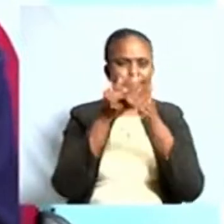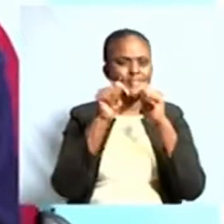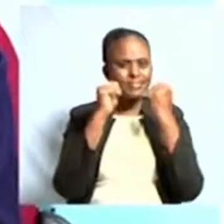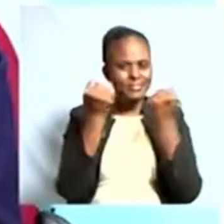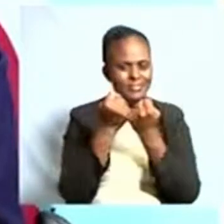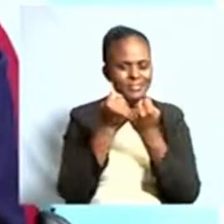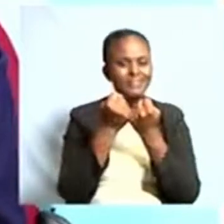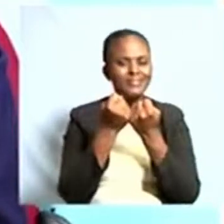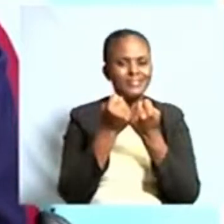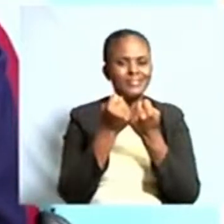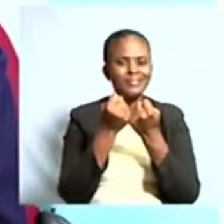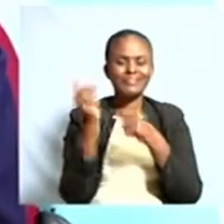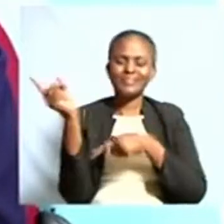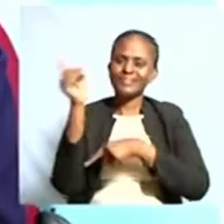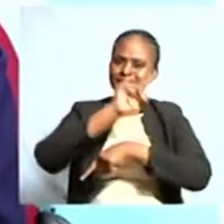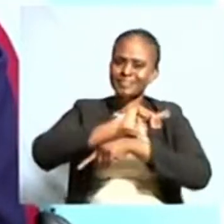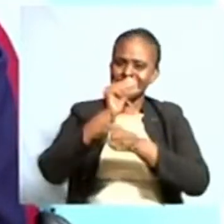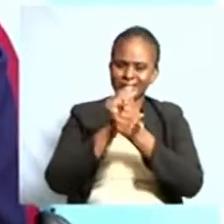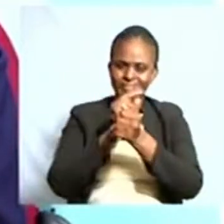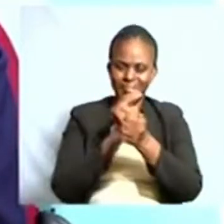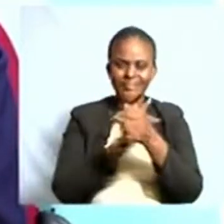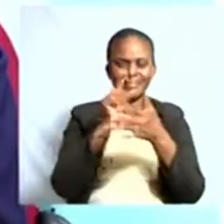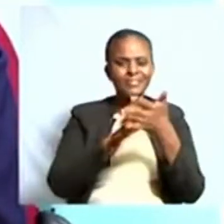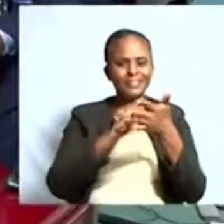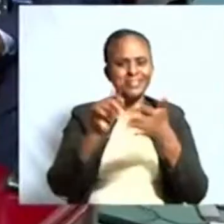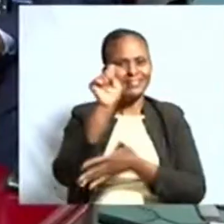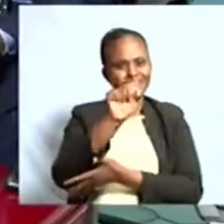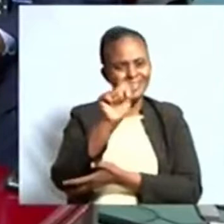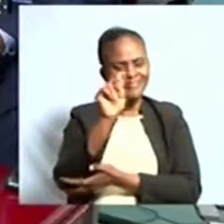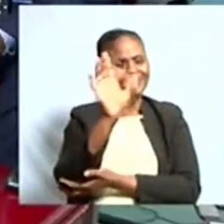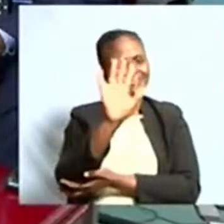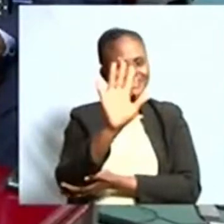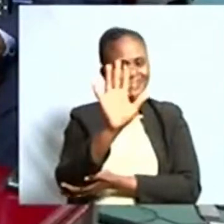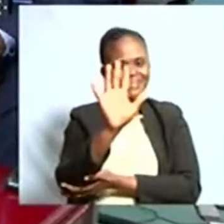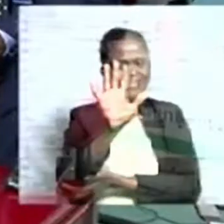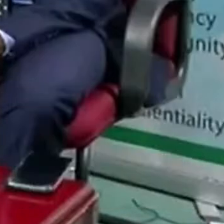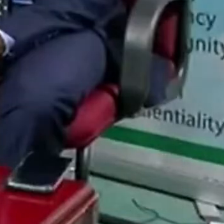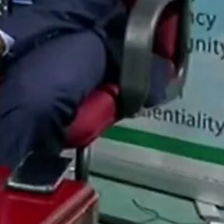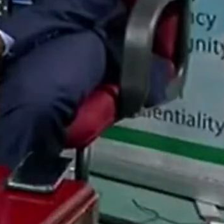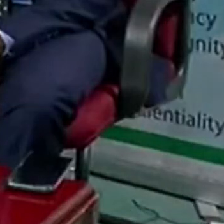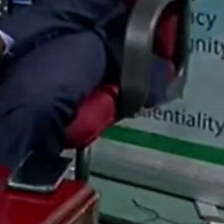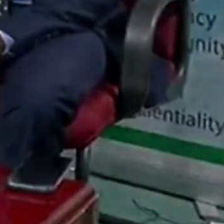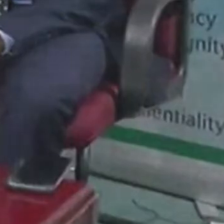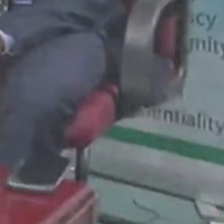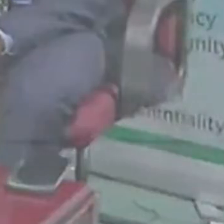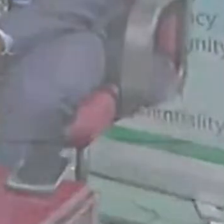wish to make you a date with us again next week on Tuesday. Pleasant viewing.